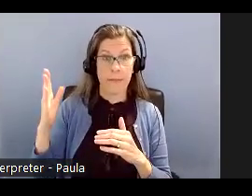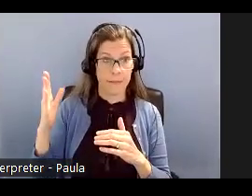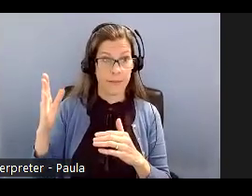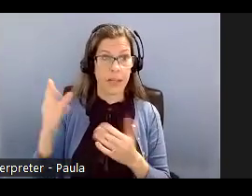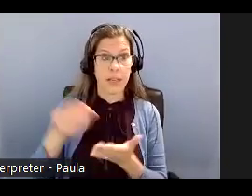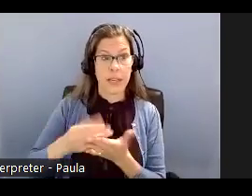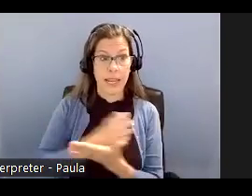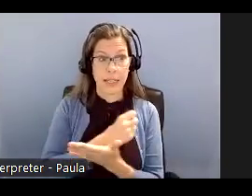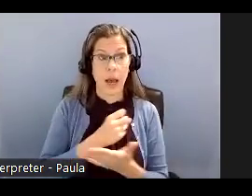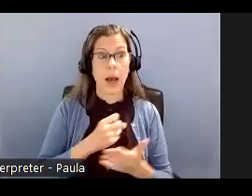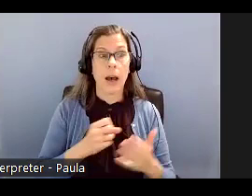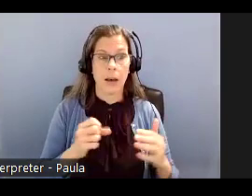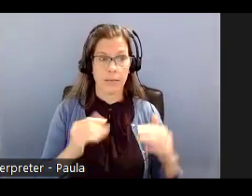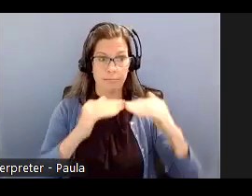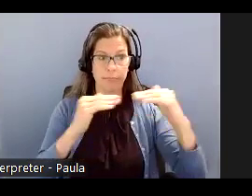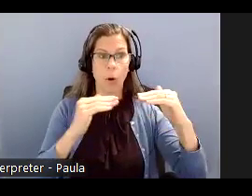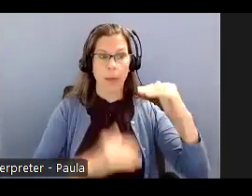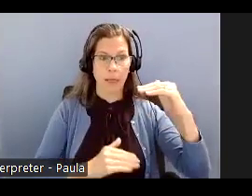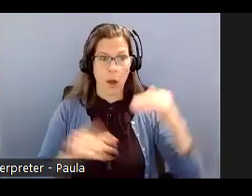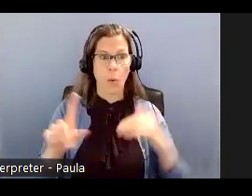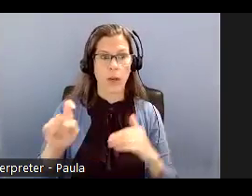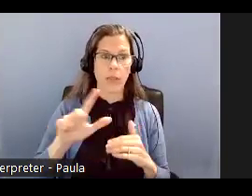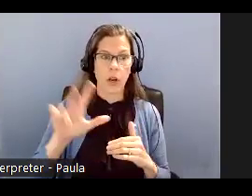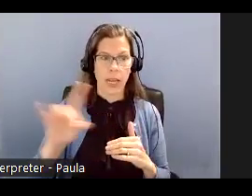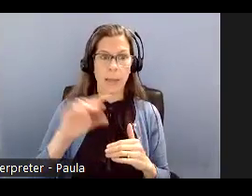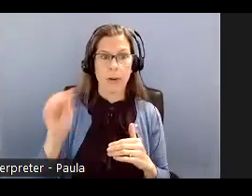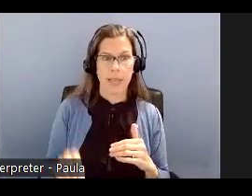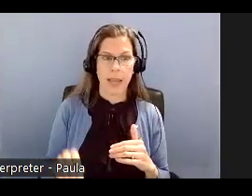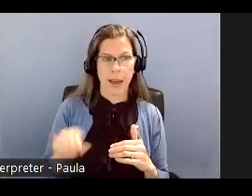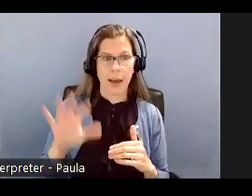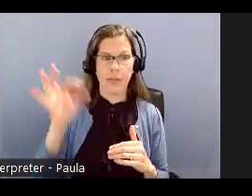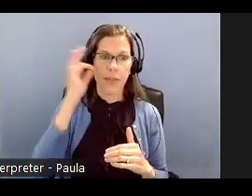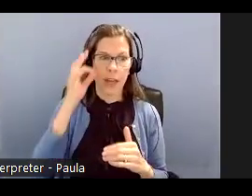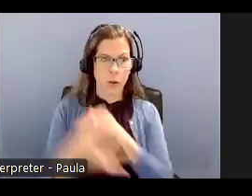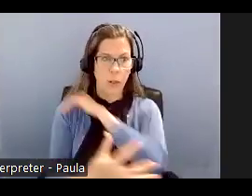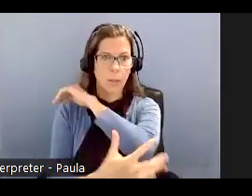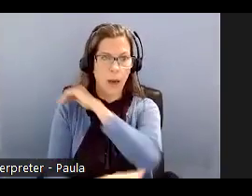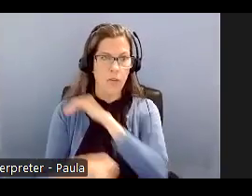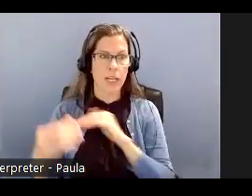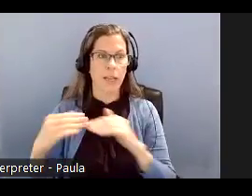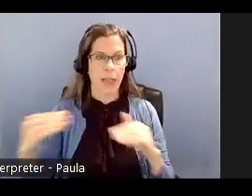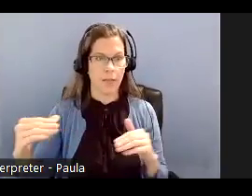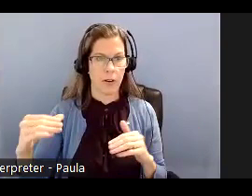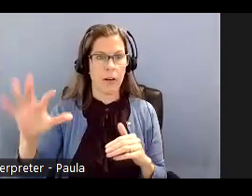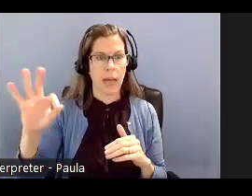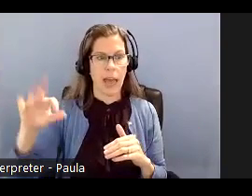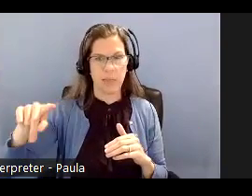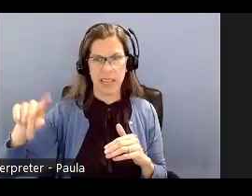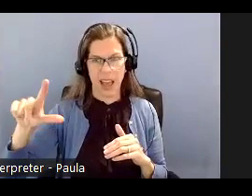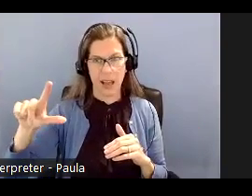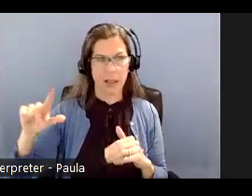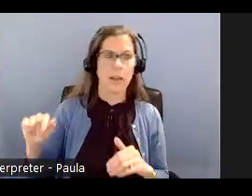income at or below 138% of the federal poverty level, and those individuals who are not eligible for